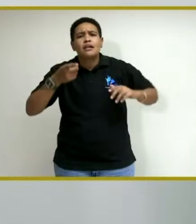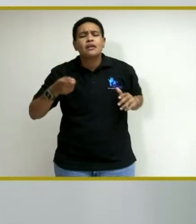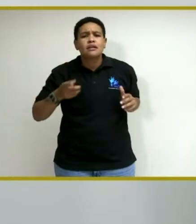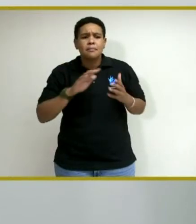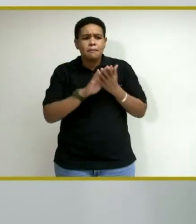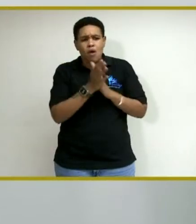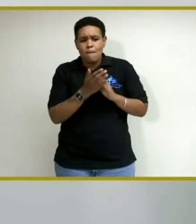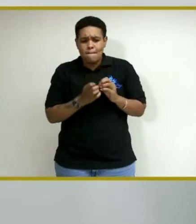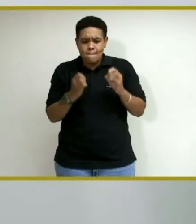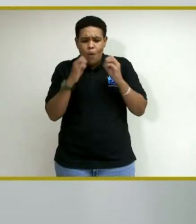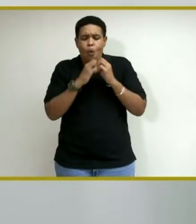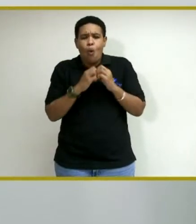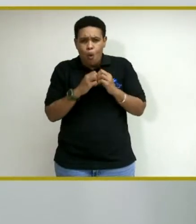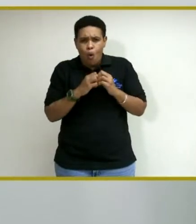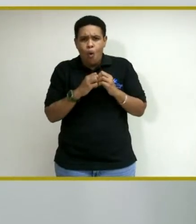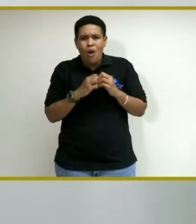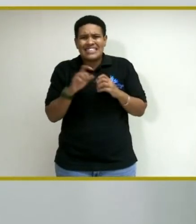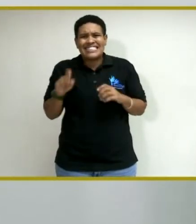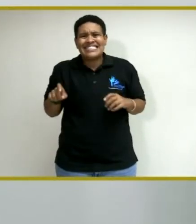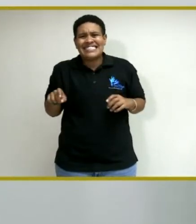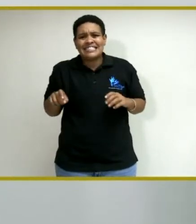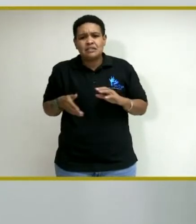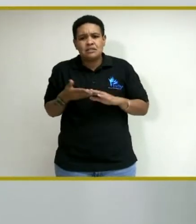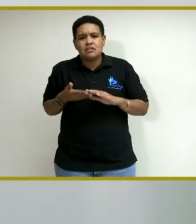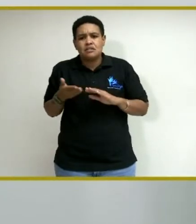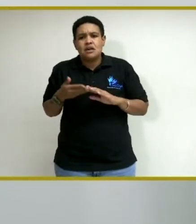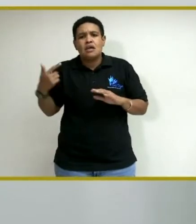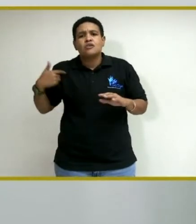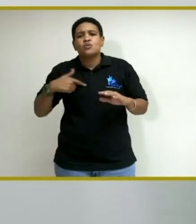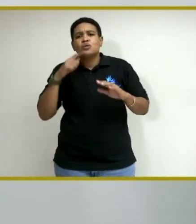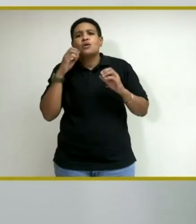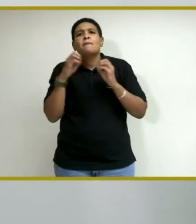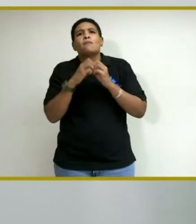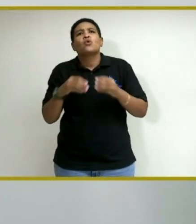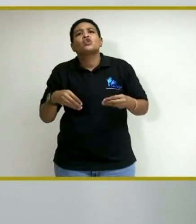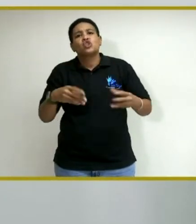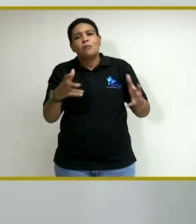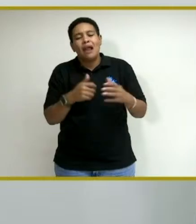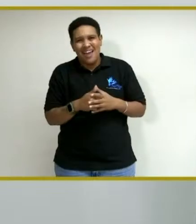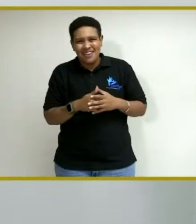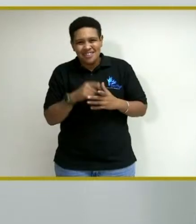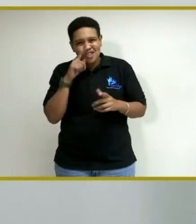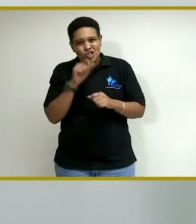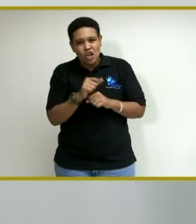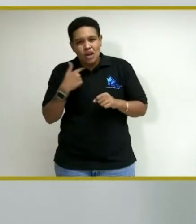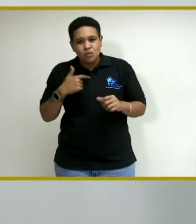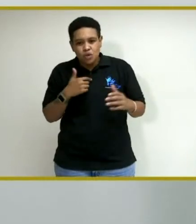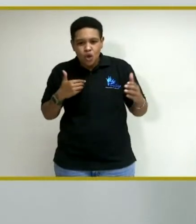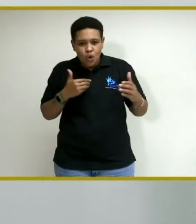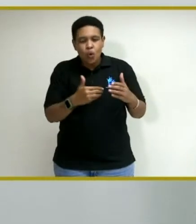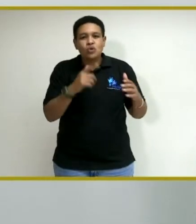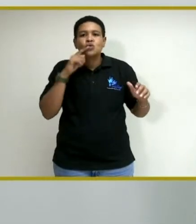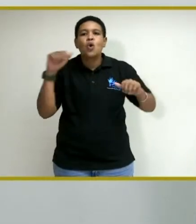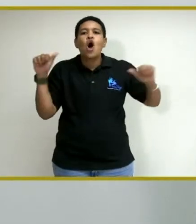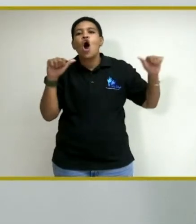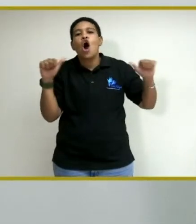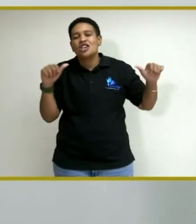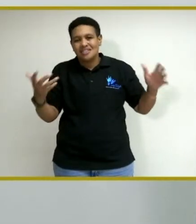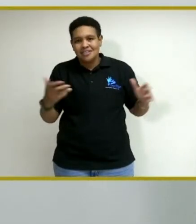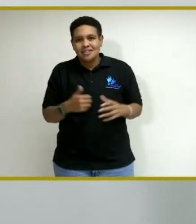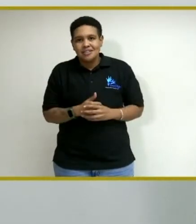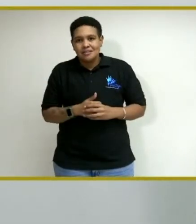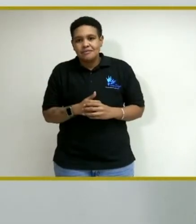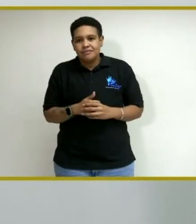become more a need as we get more supplies, certainly as we go closer to August.